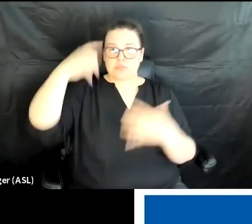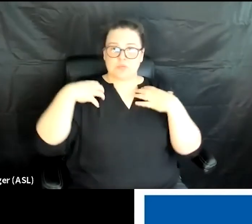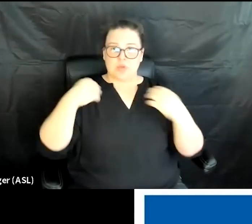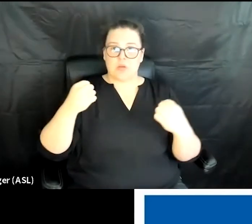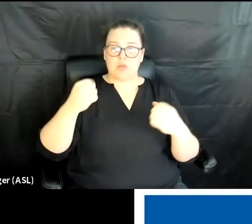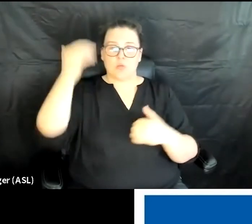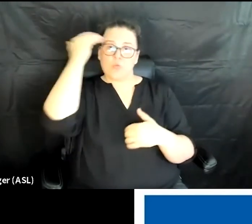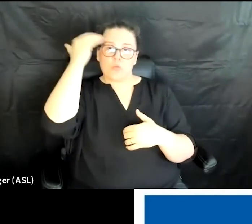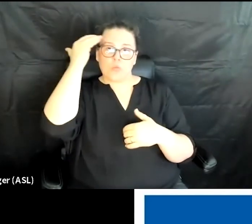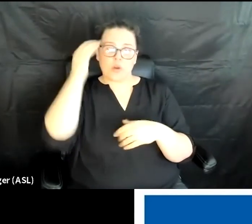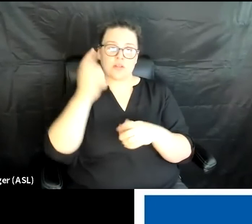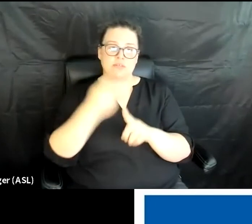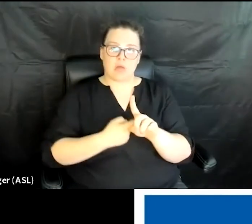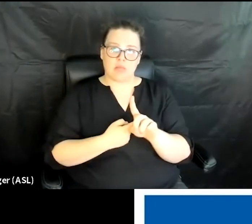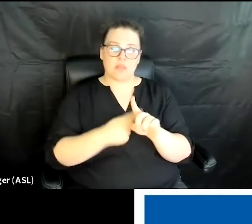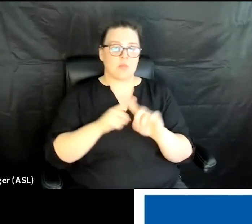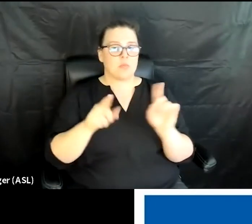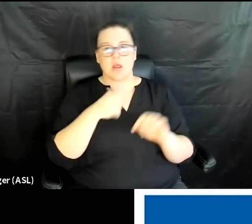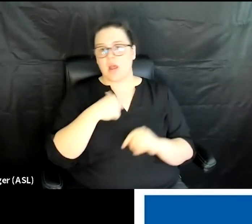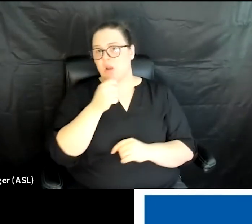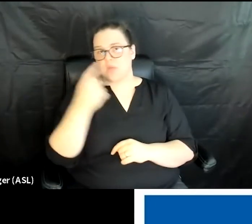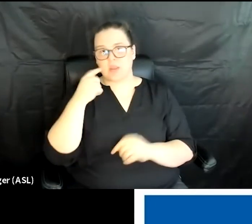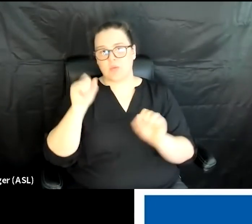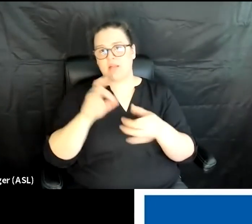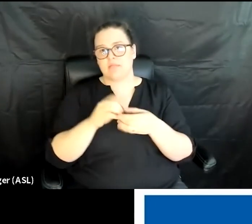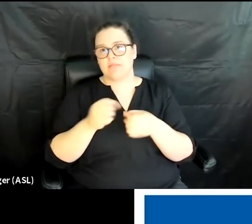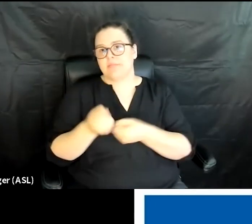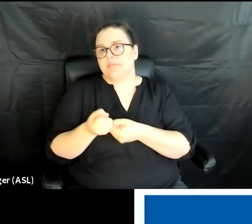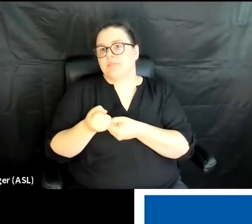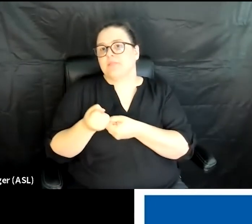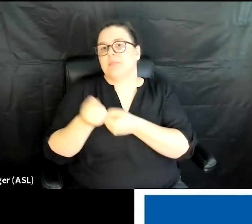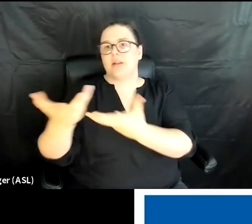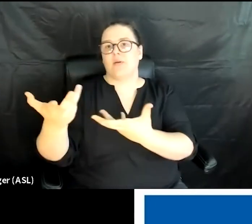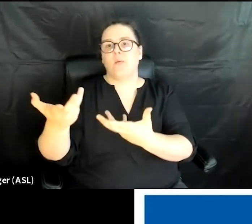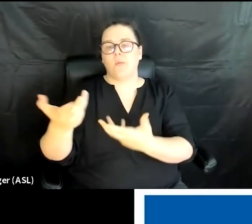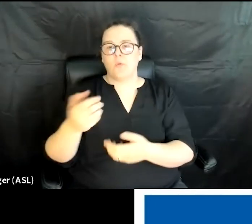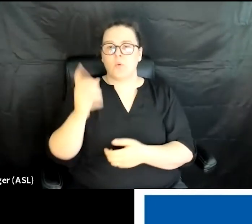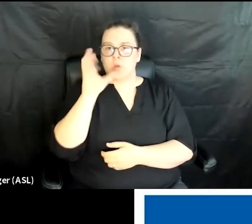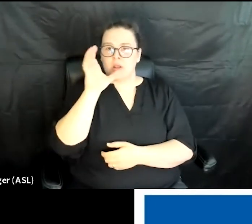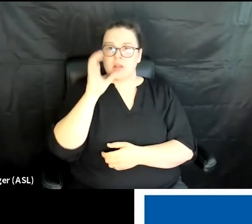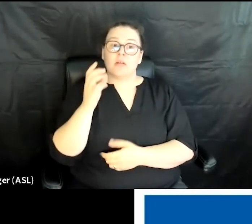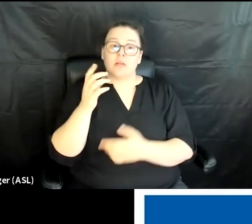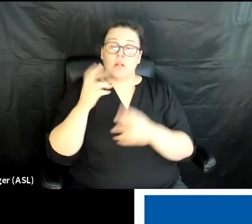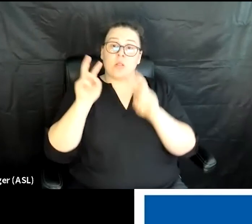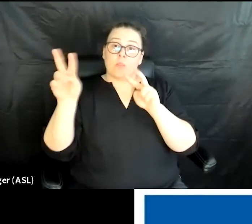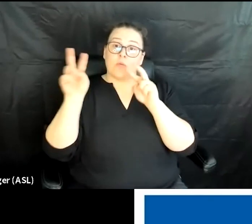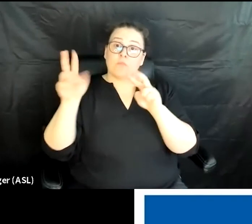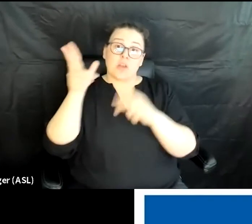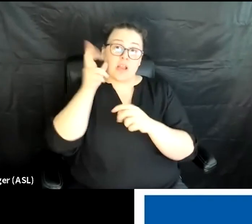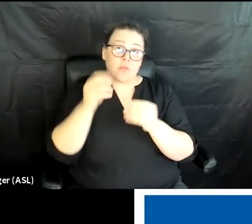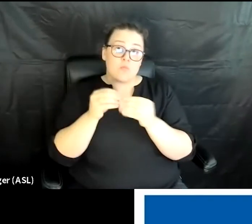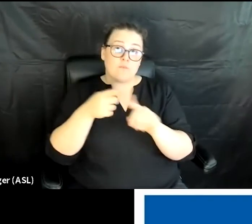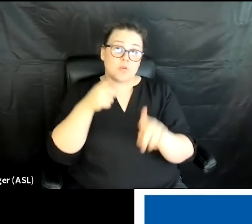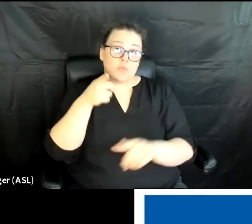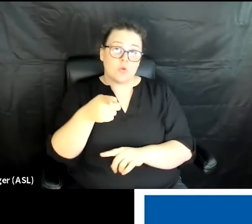top of it, but I don't think we're going to be able to let this go. So we look forward to hearing more from you, and for you to hear more of